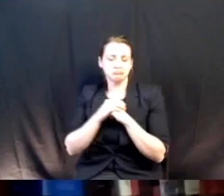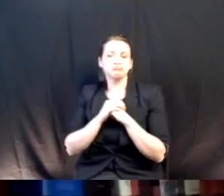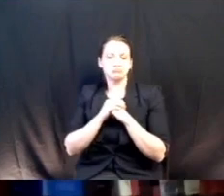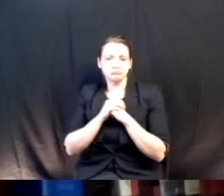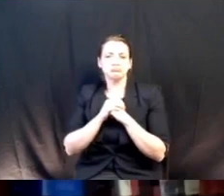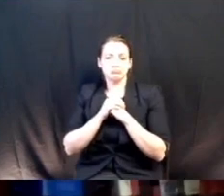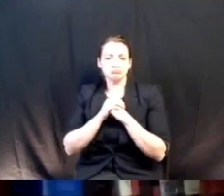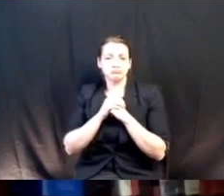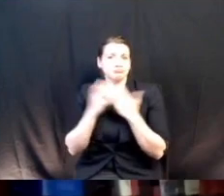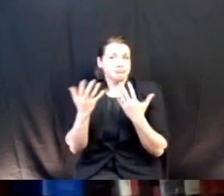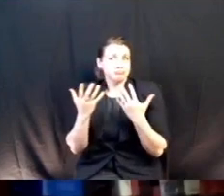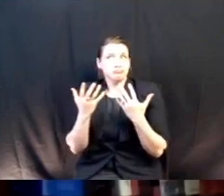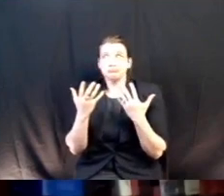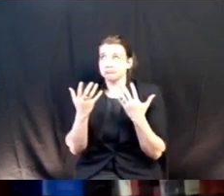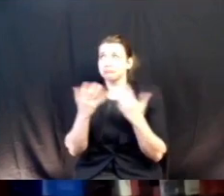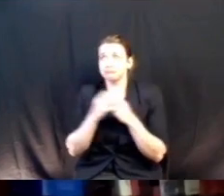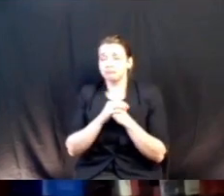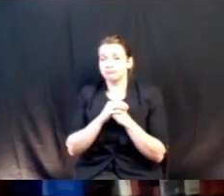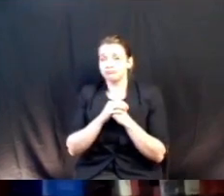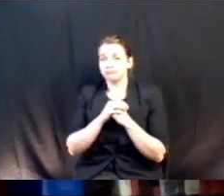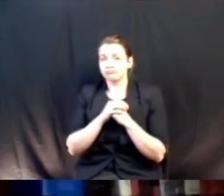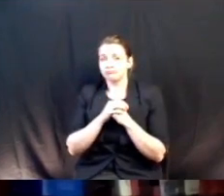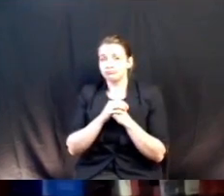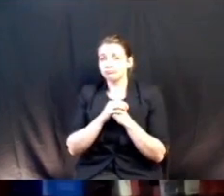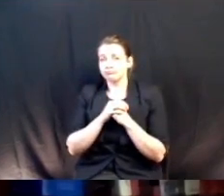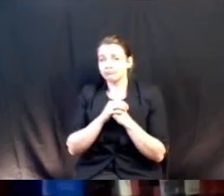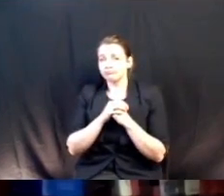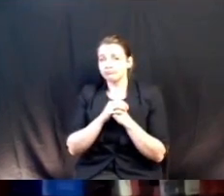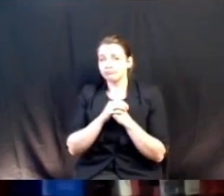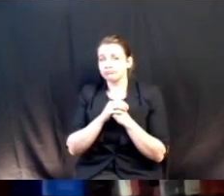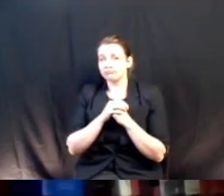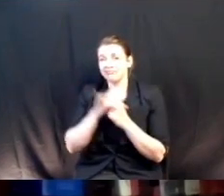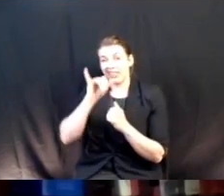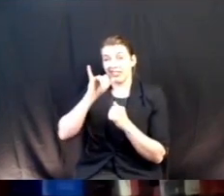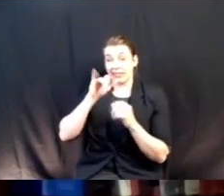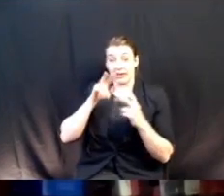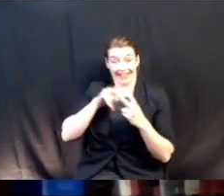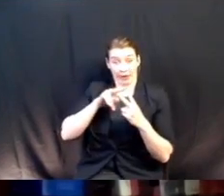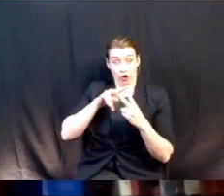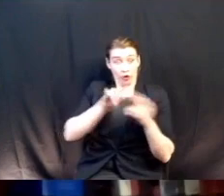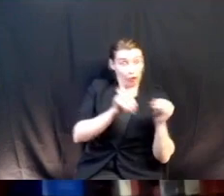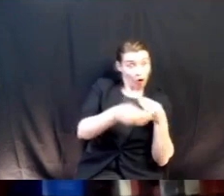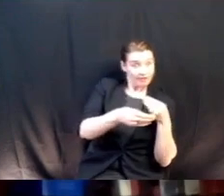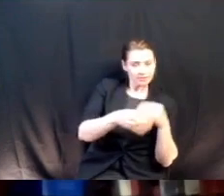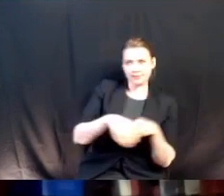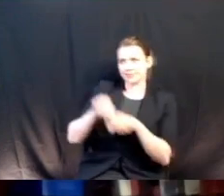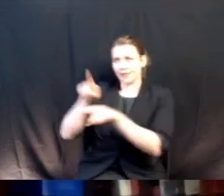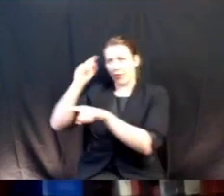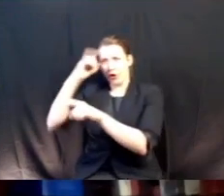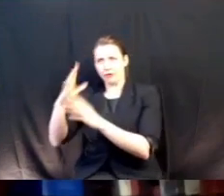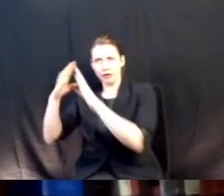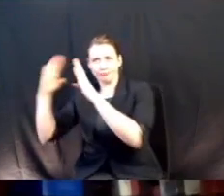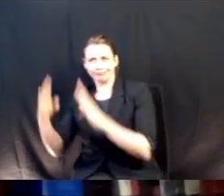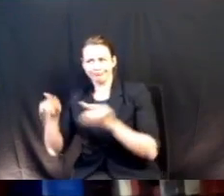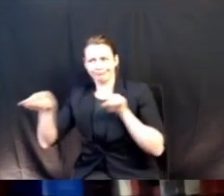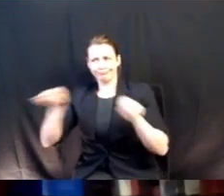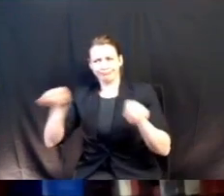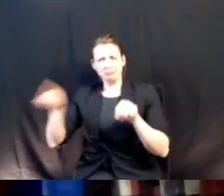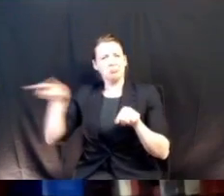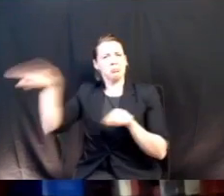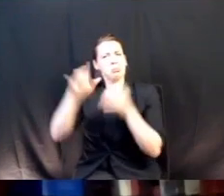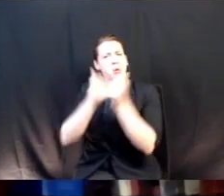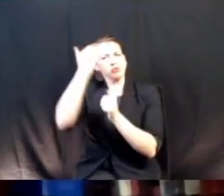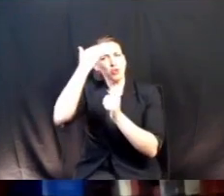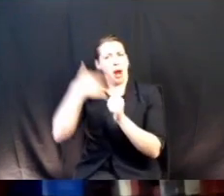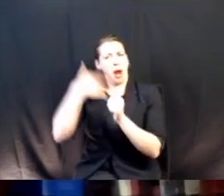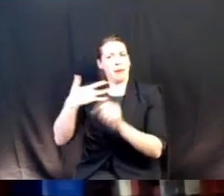reasonably, or at least, those two locations are reasonably well known to everybody where I would spend time. So, that's where